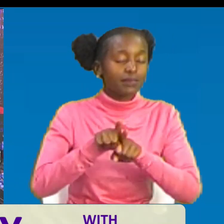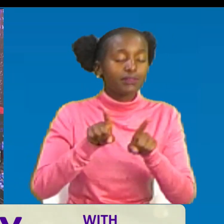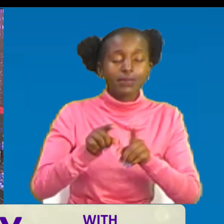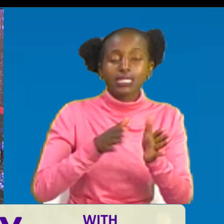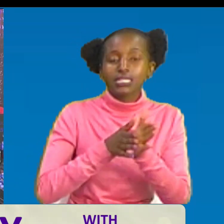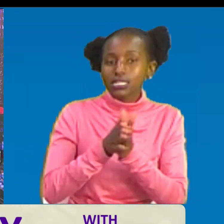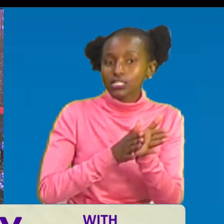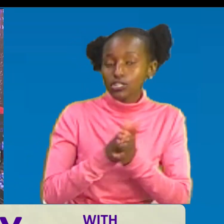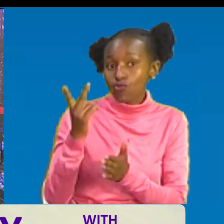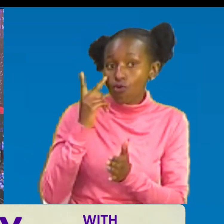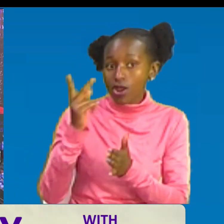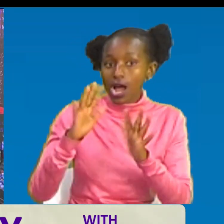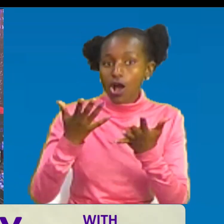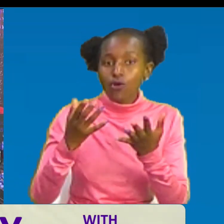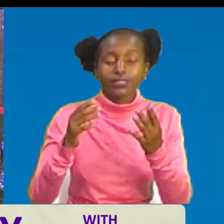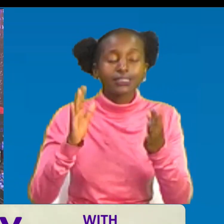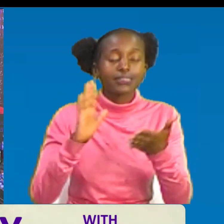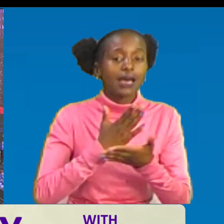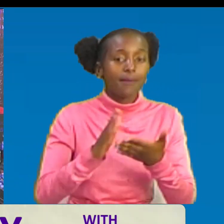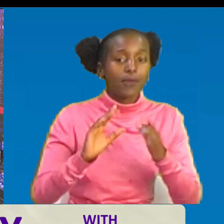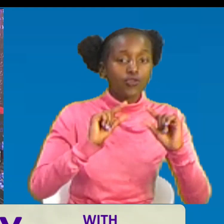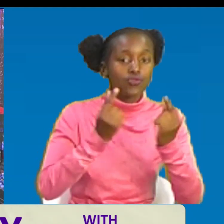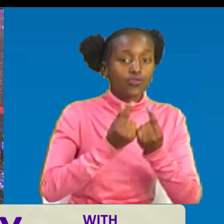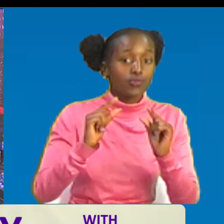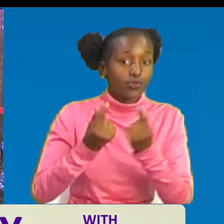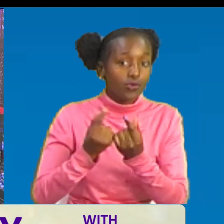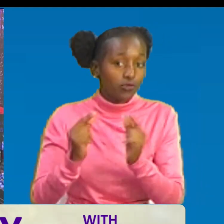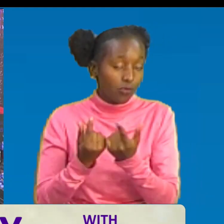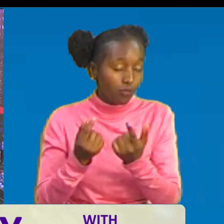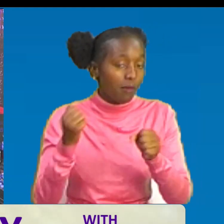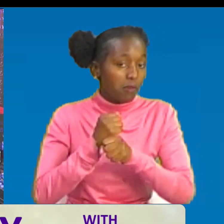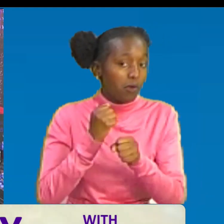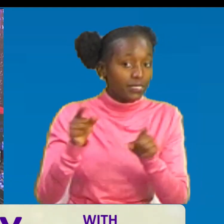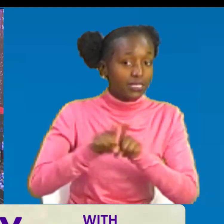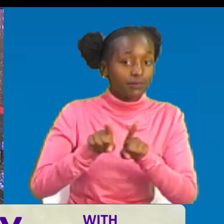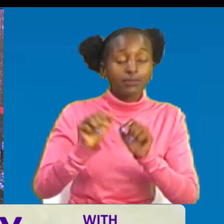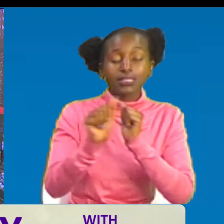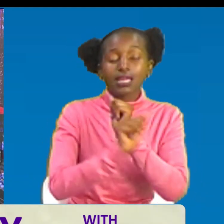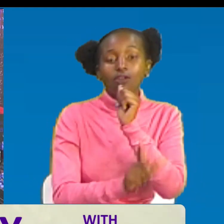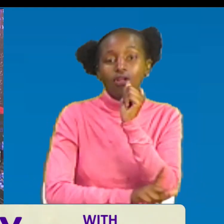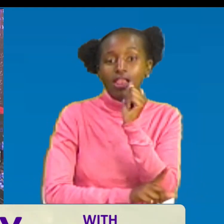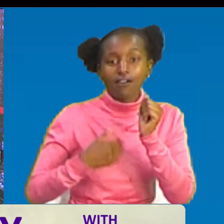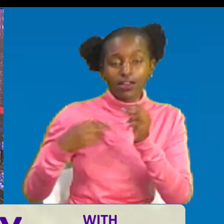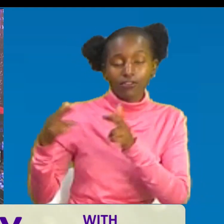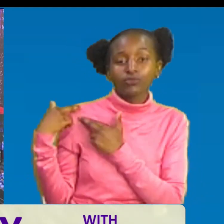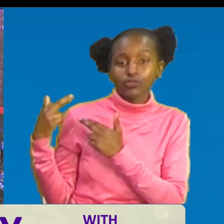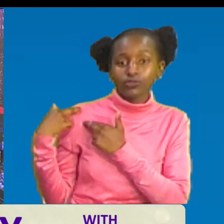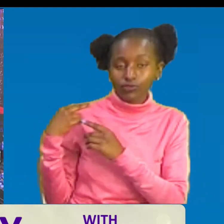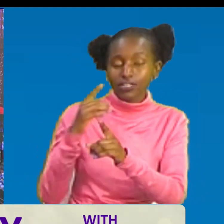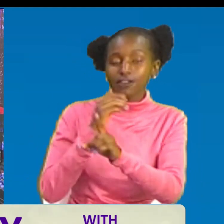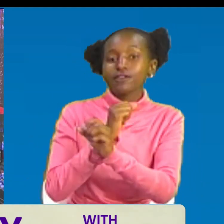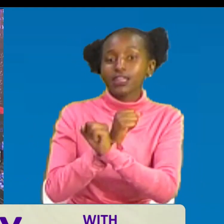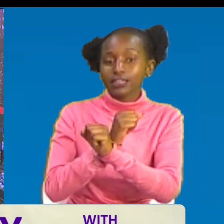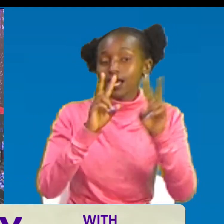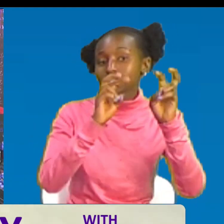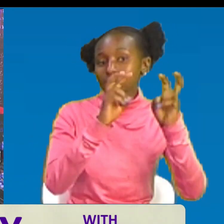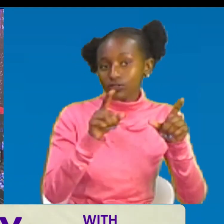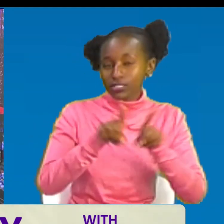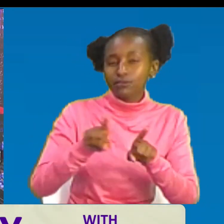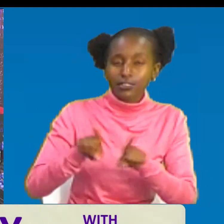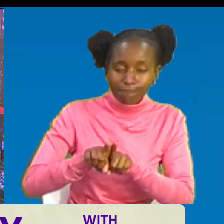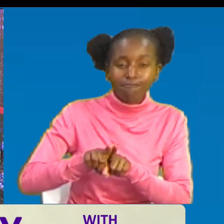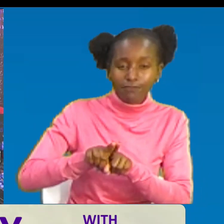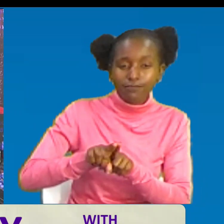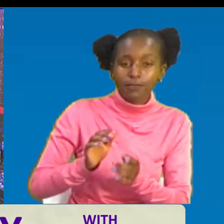have been brought about together. Remember, current champion Senegal will be looking to defend their title, and they're in Group C against a tough Cameroon